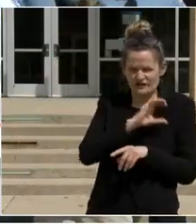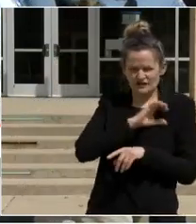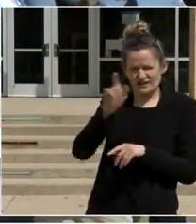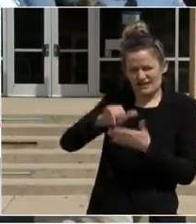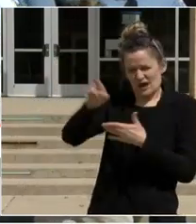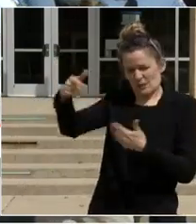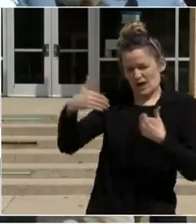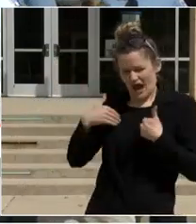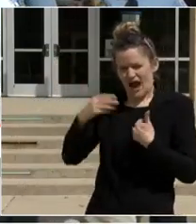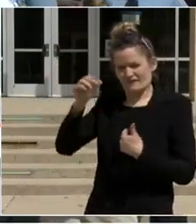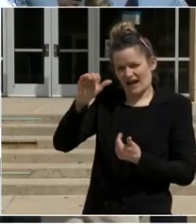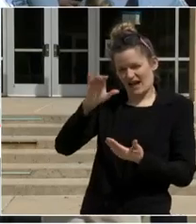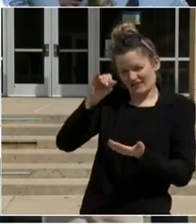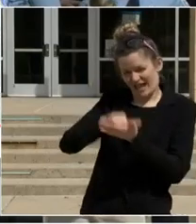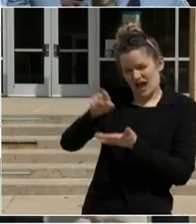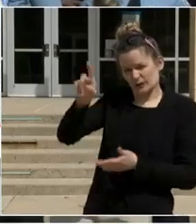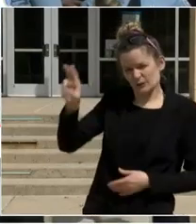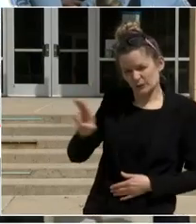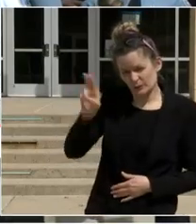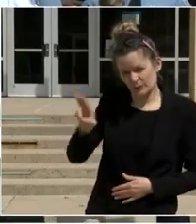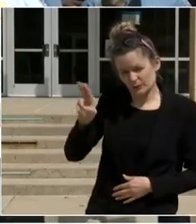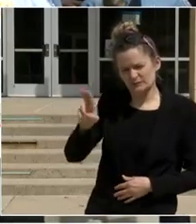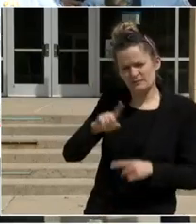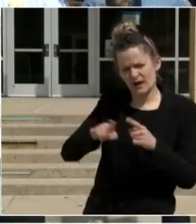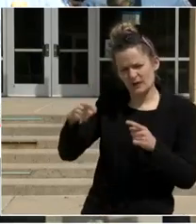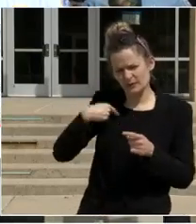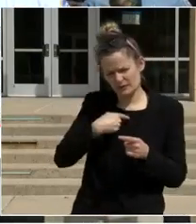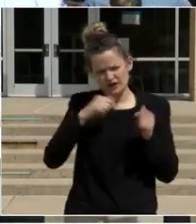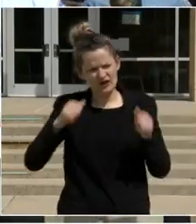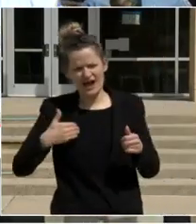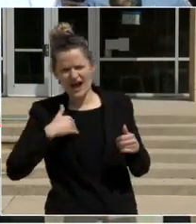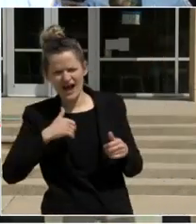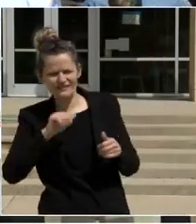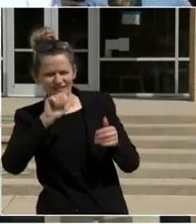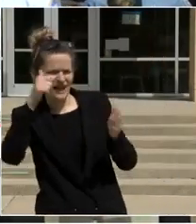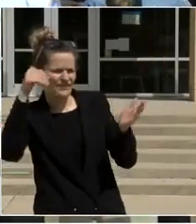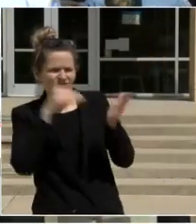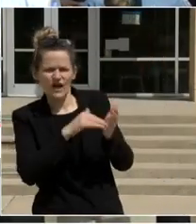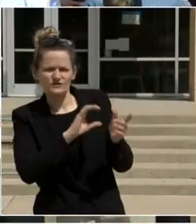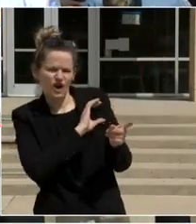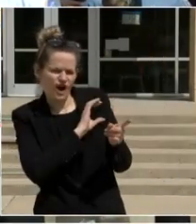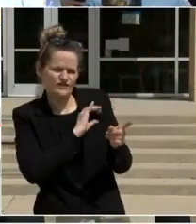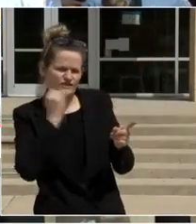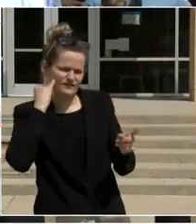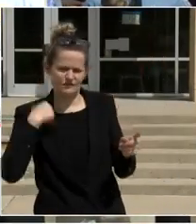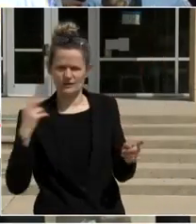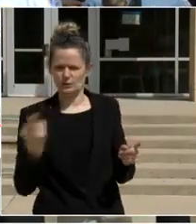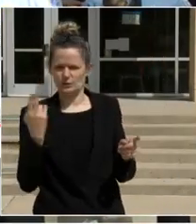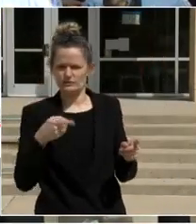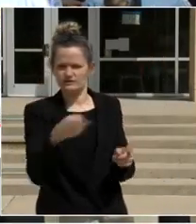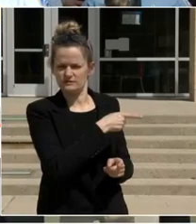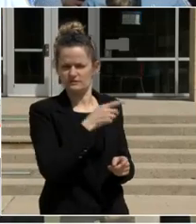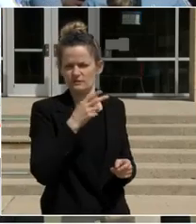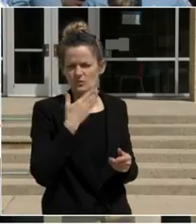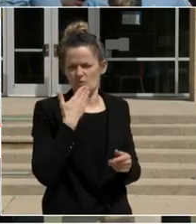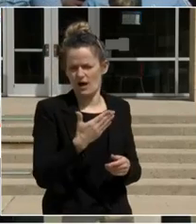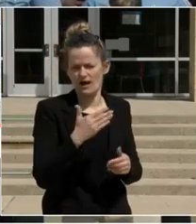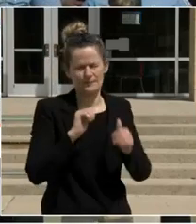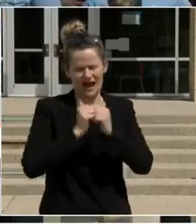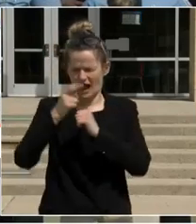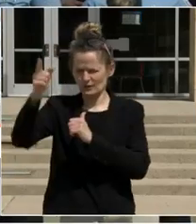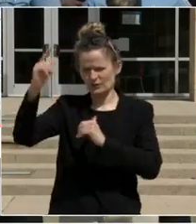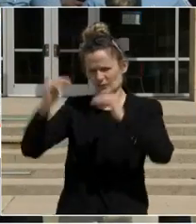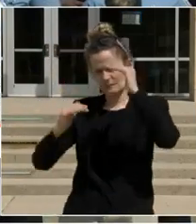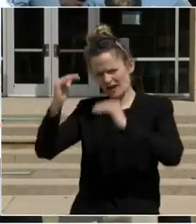police officers, and if they're poorly used, you'll still have crime effectively. So how do you balance those two considerations, that you may eventually get to 4,000